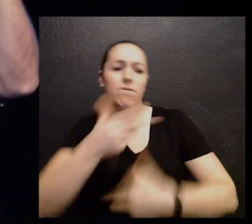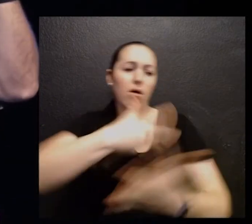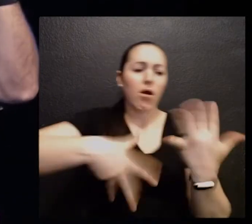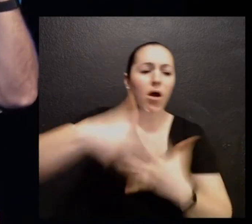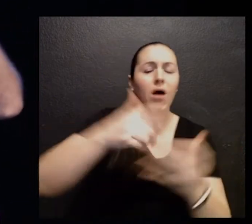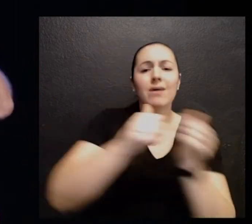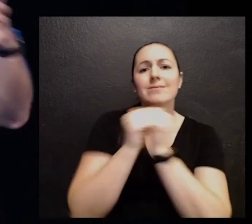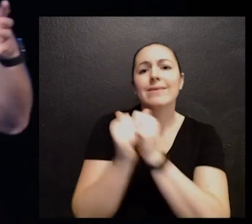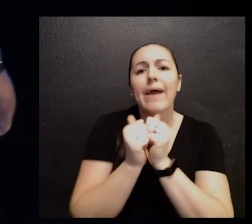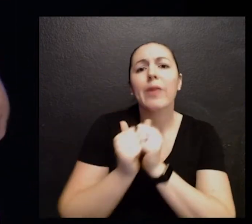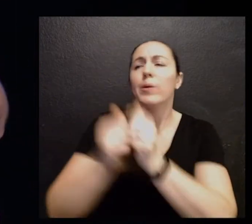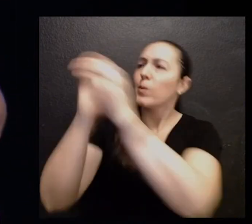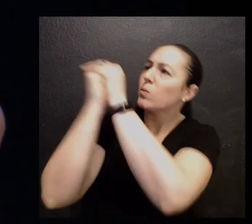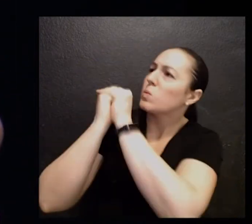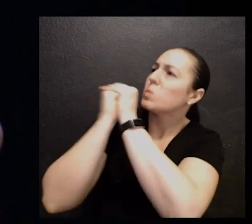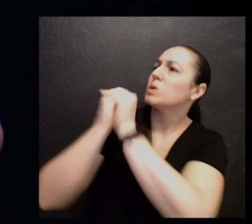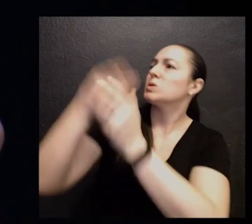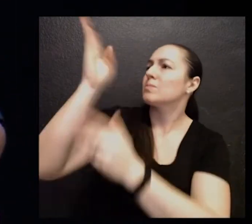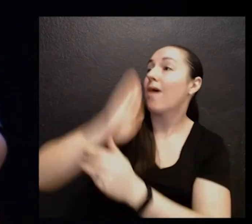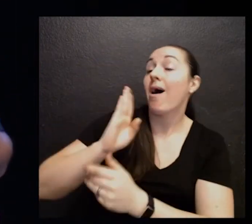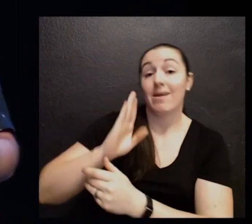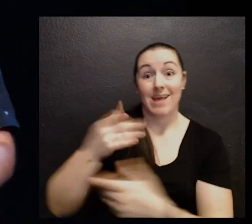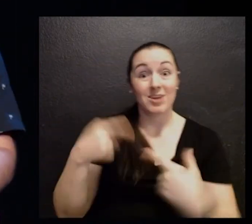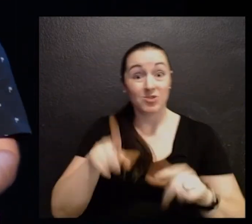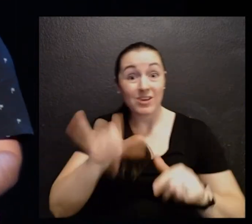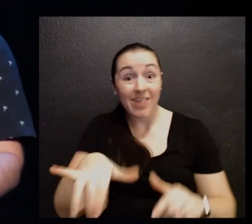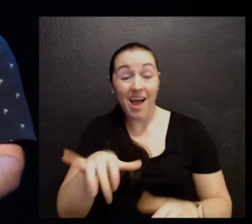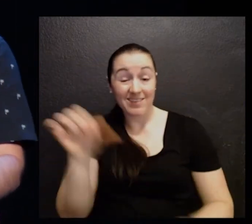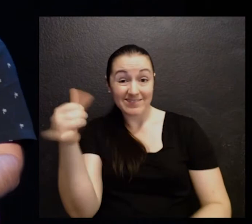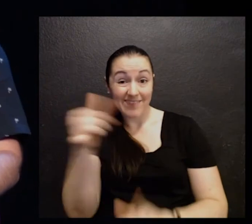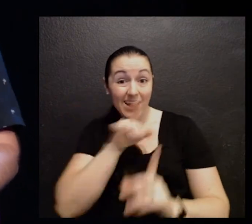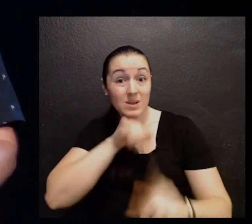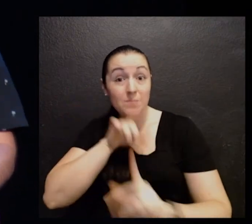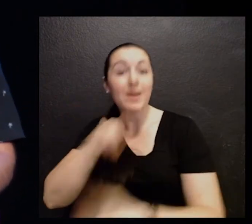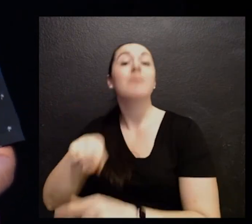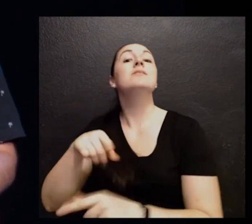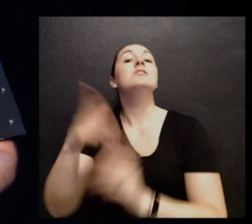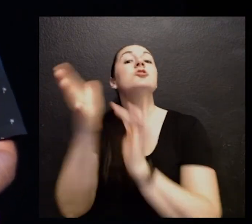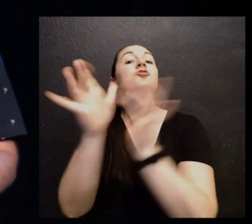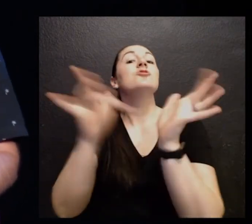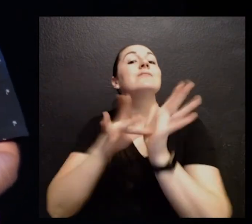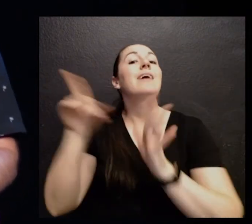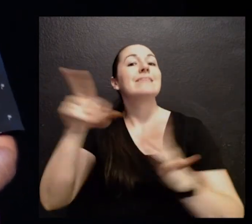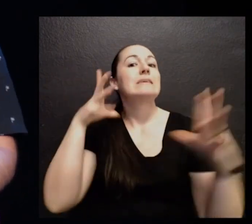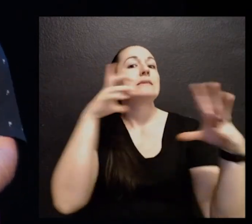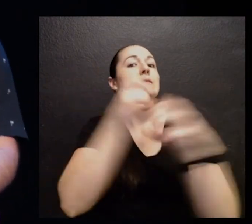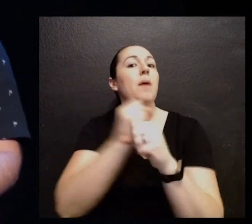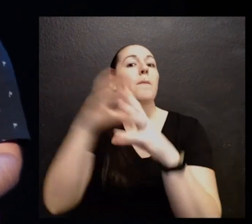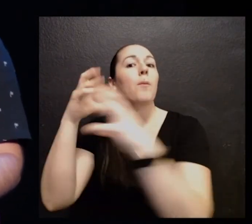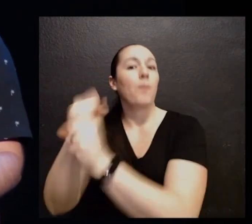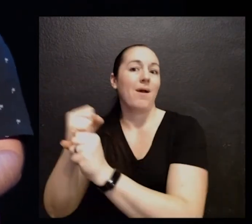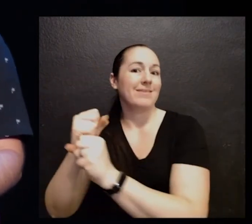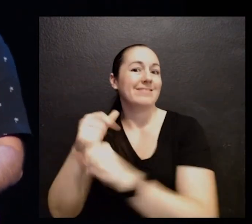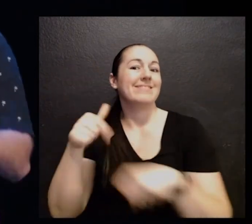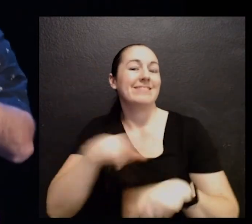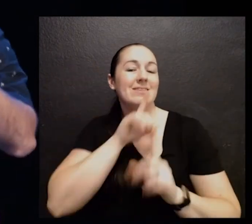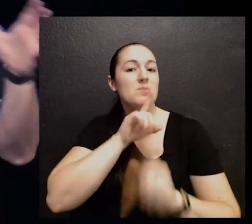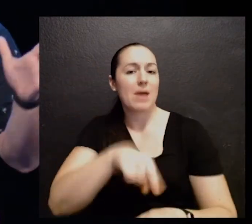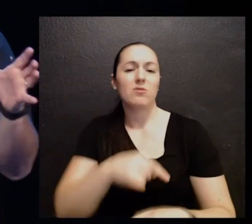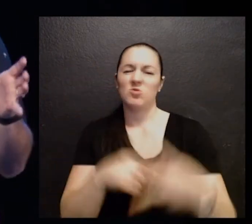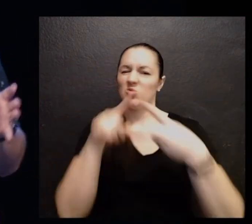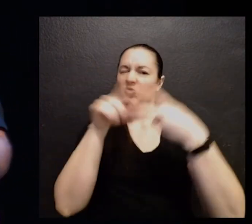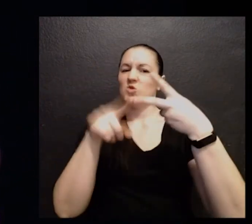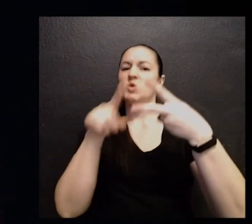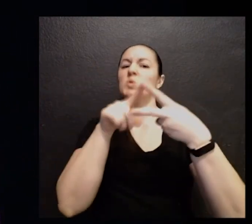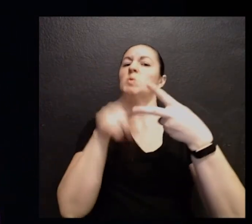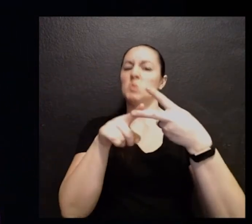to worship God. And in the midst of that is the Ten Commandments. And Jesus later summarizes all of these commands with really two commands. He says, all